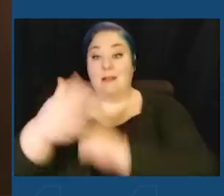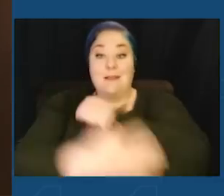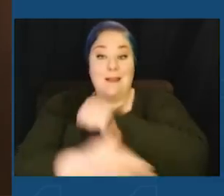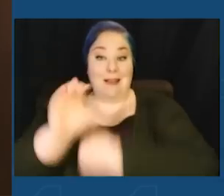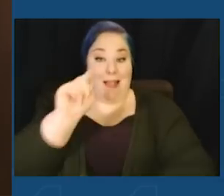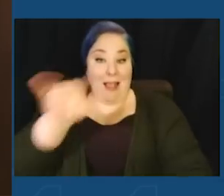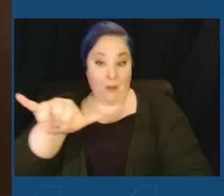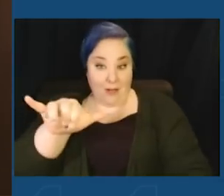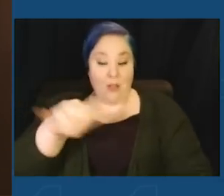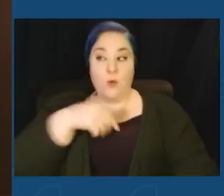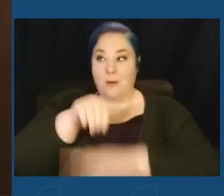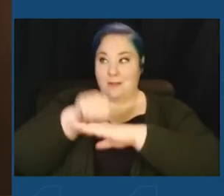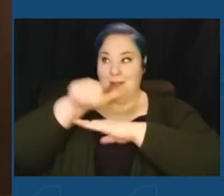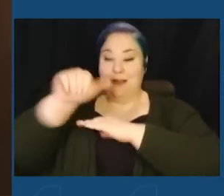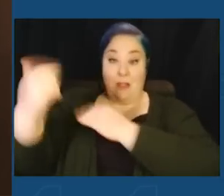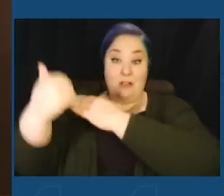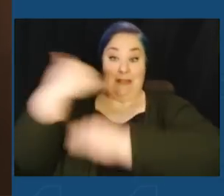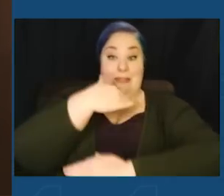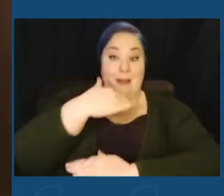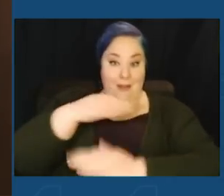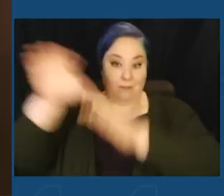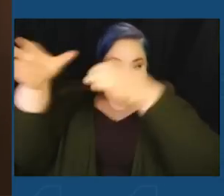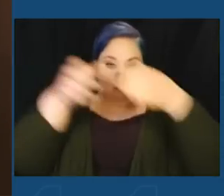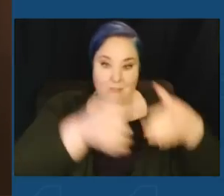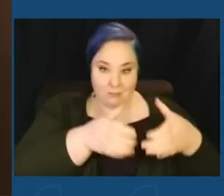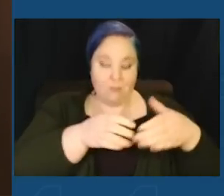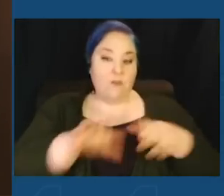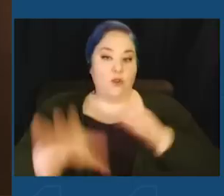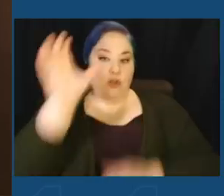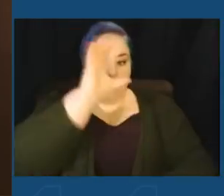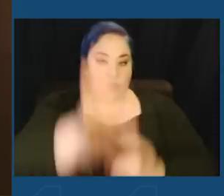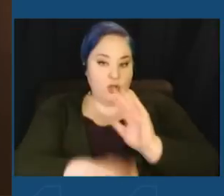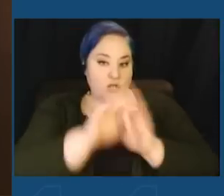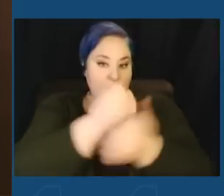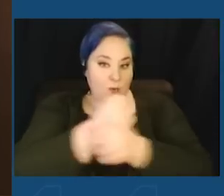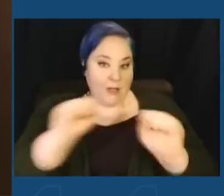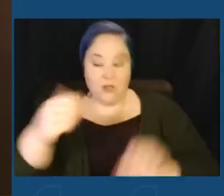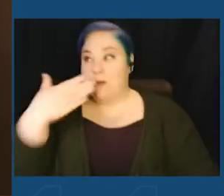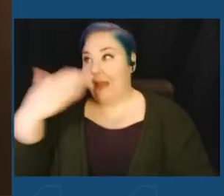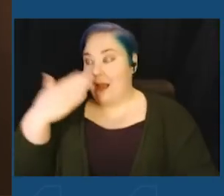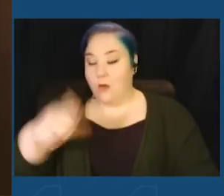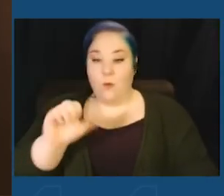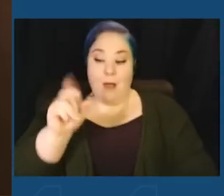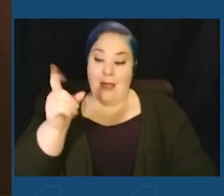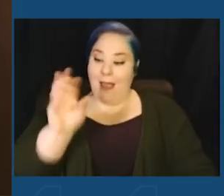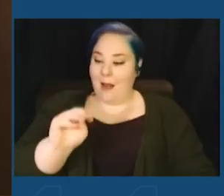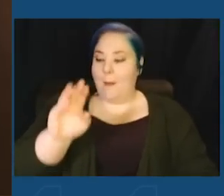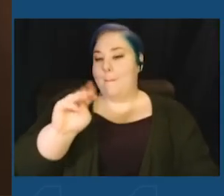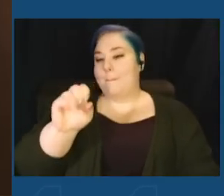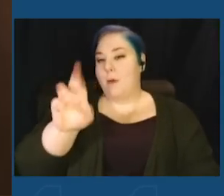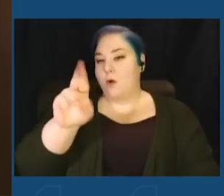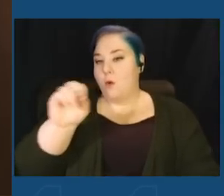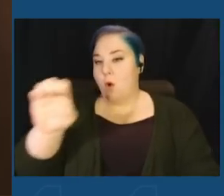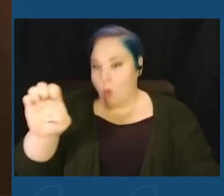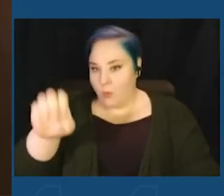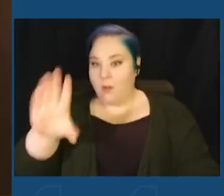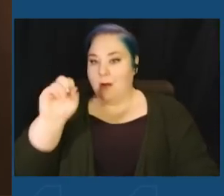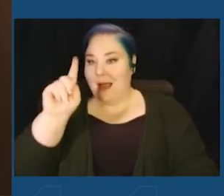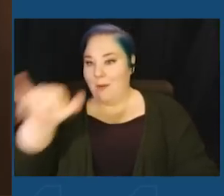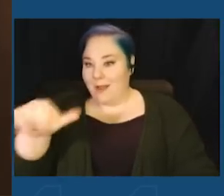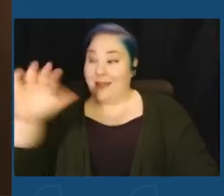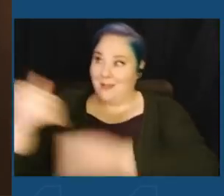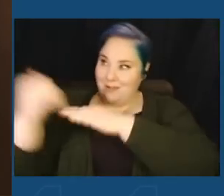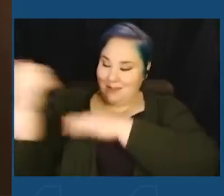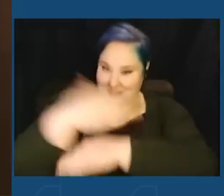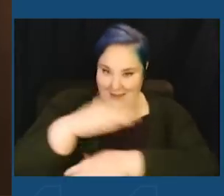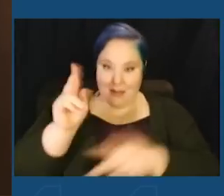and rescue. So to County Executive Bruce Blakeman in Nassau County, thank you. Adam Bello in Monroe County, County Executive there, has reached out. They're sending folks from